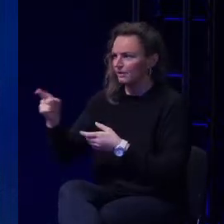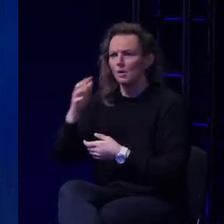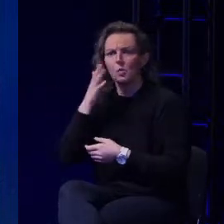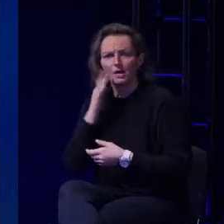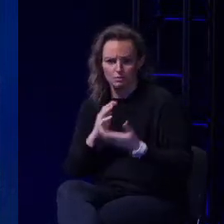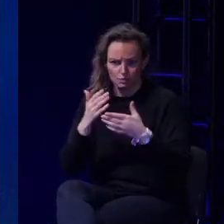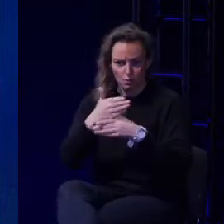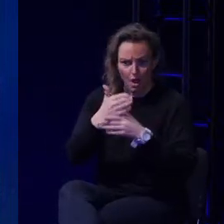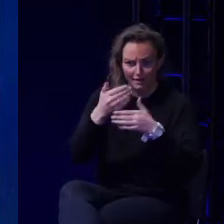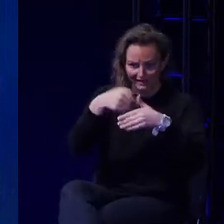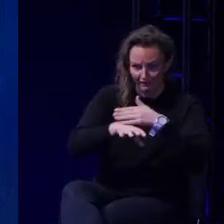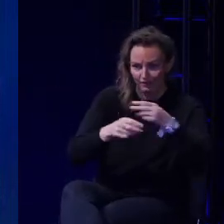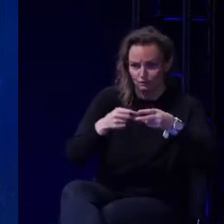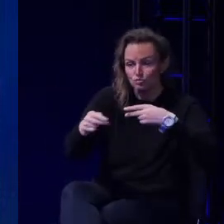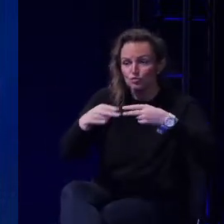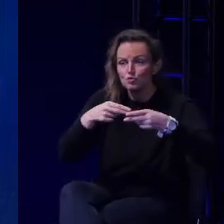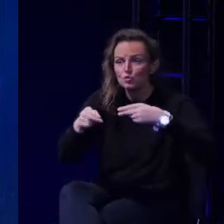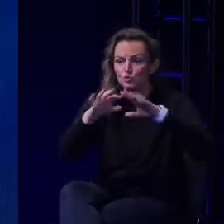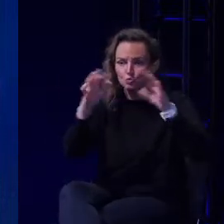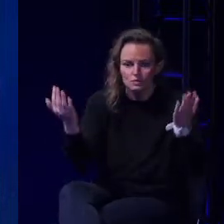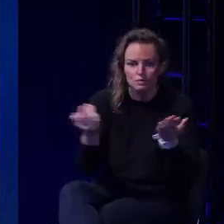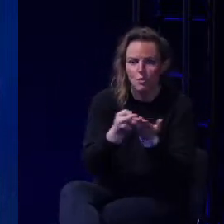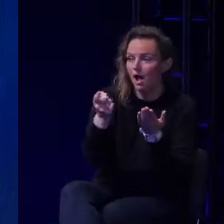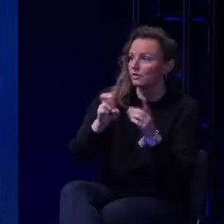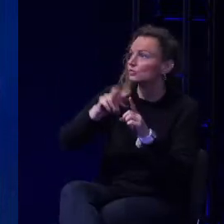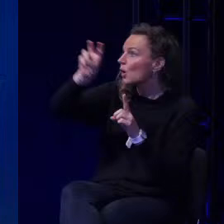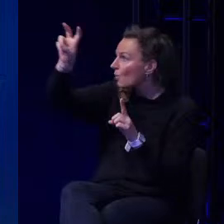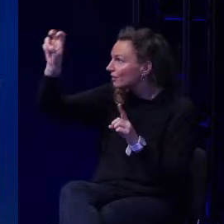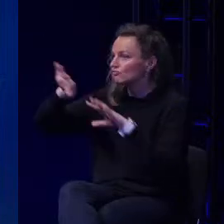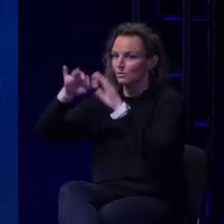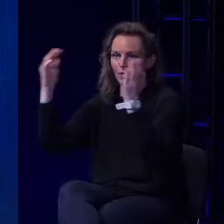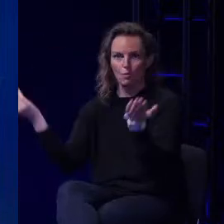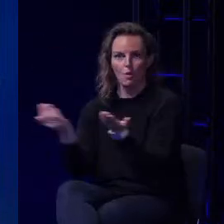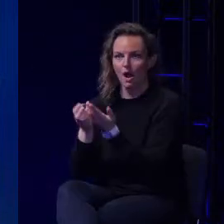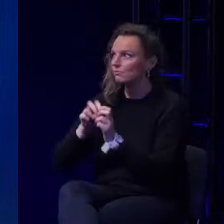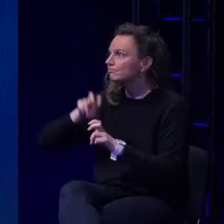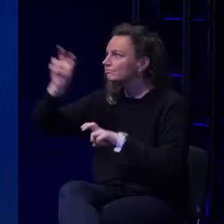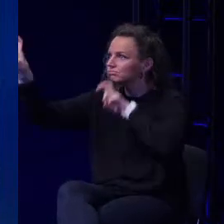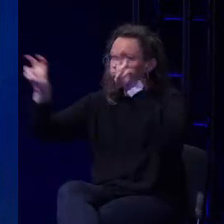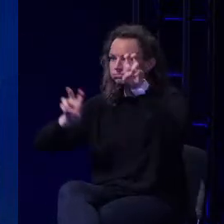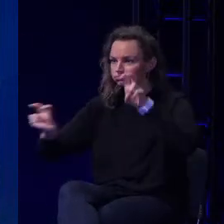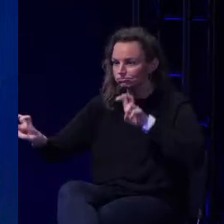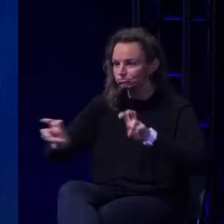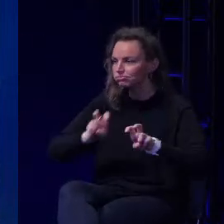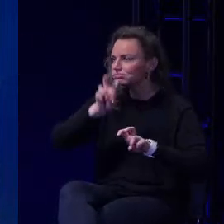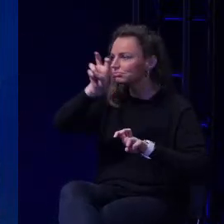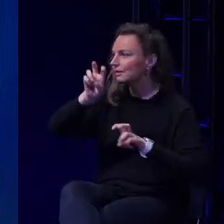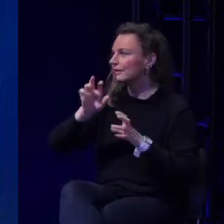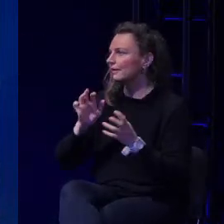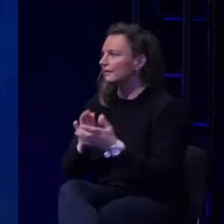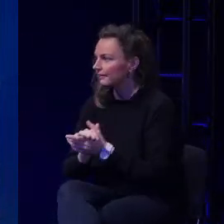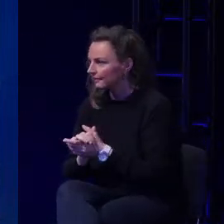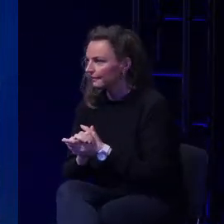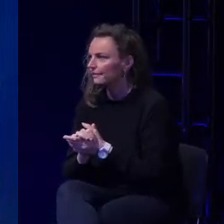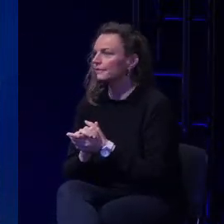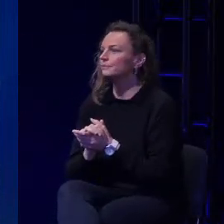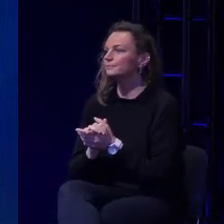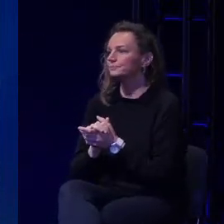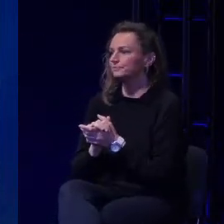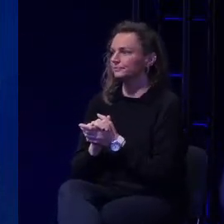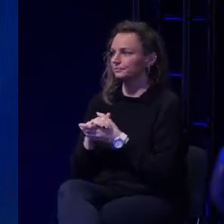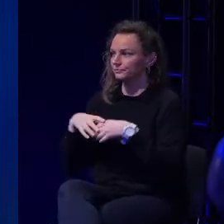news, which is, like Barry was saying, you're all around the world, you're doing this, that, and the other, you will be the most boring person in a dinner